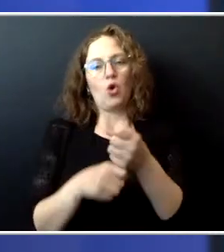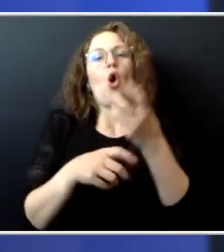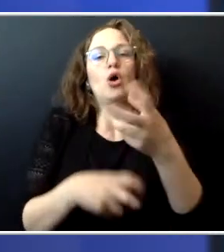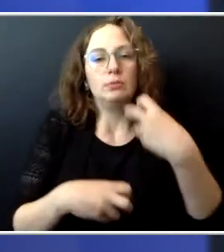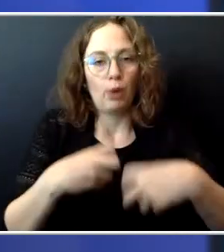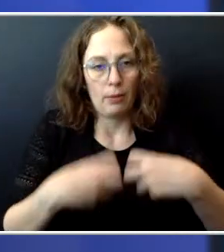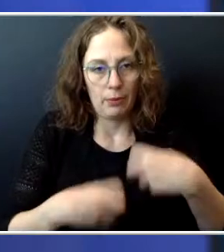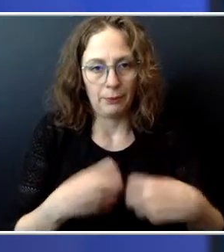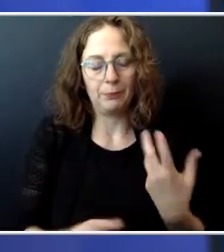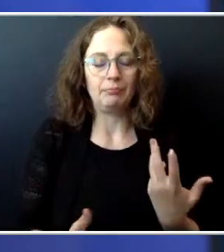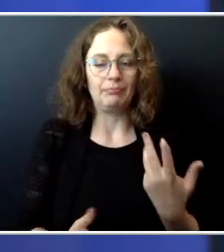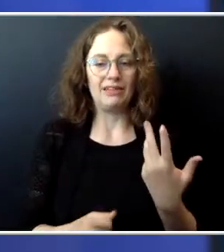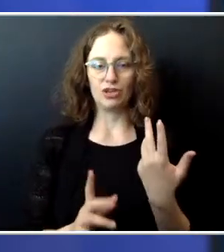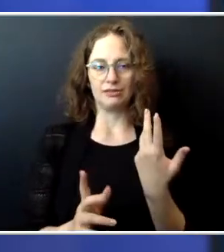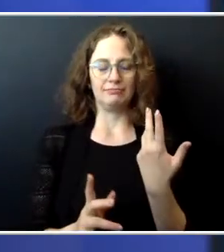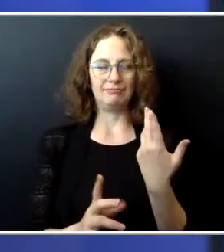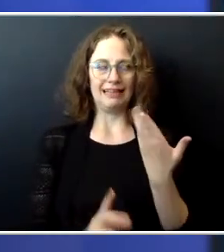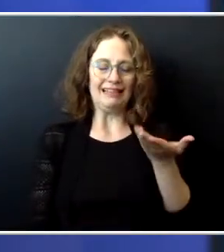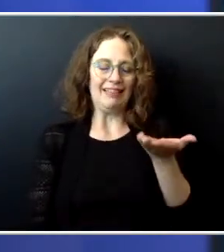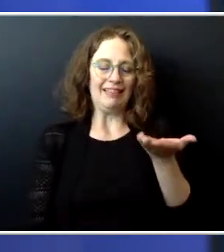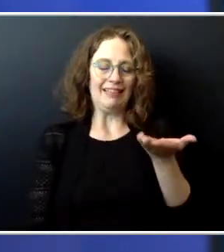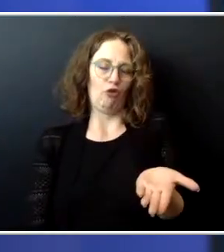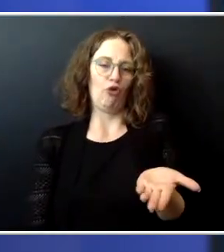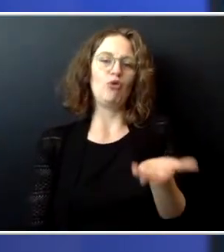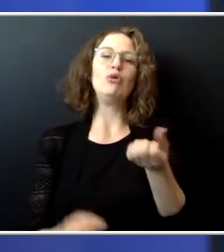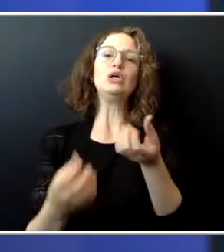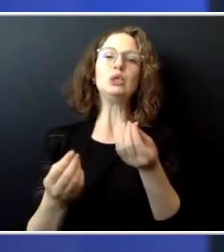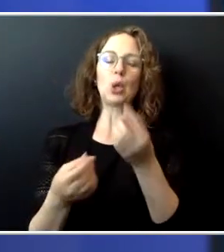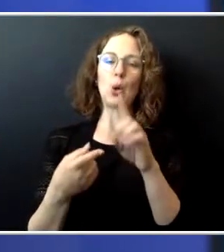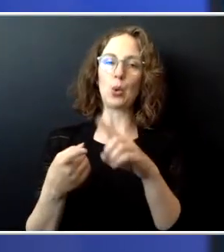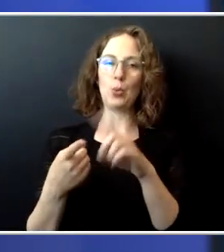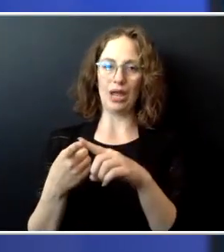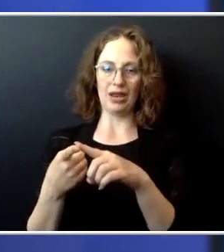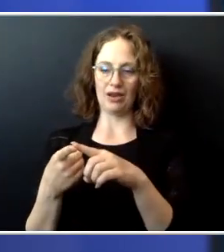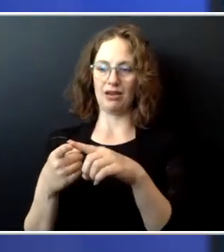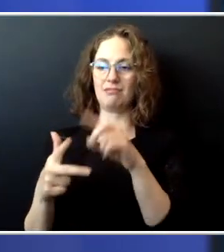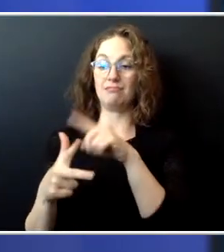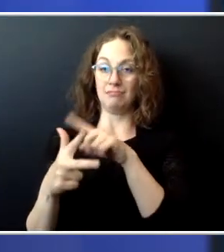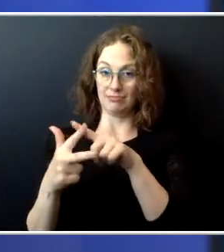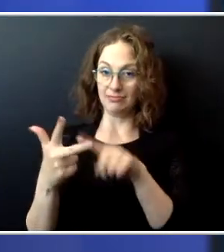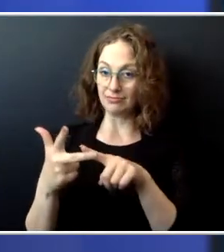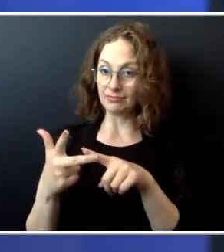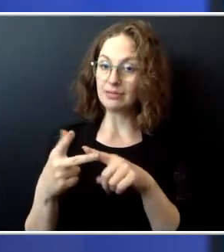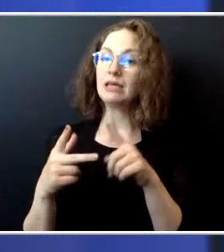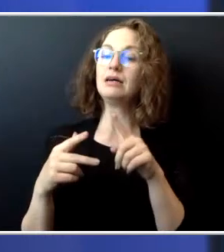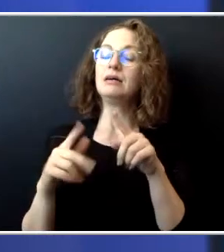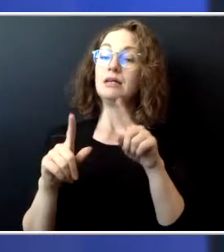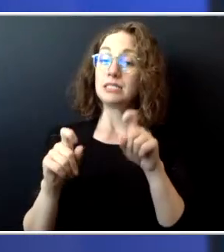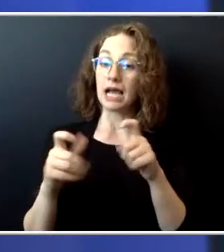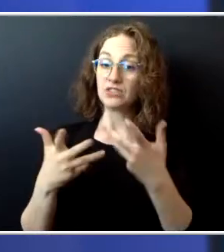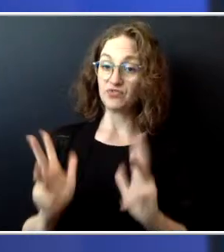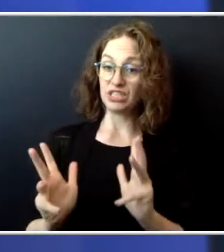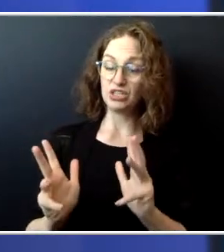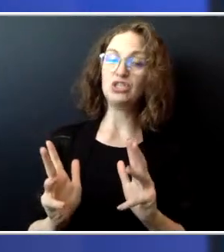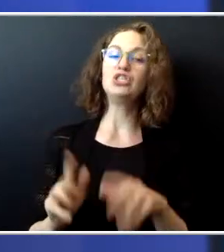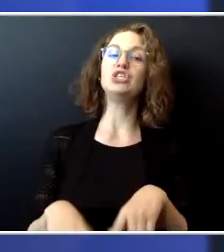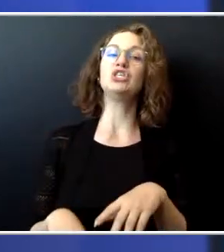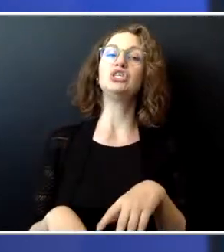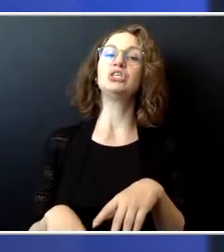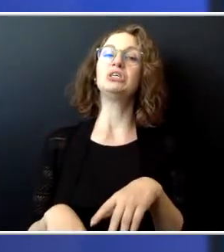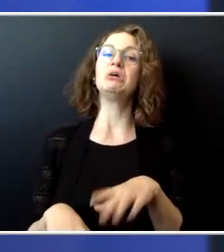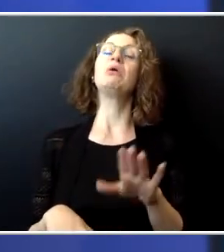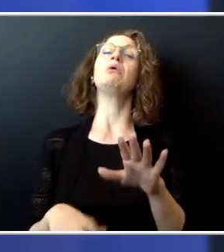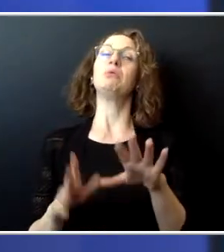an evidence that you have Cushing, and we think it's coming from your pituitary, which